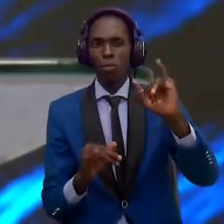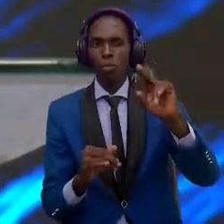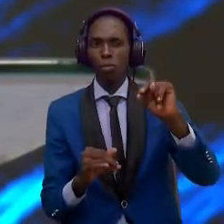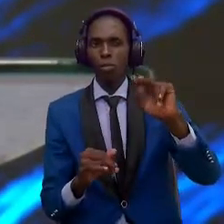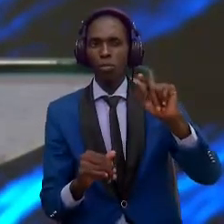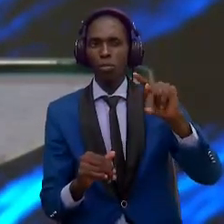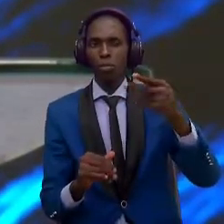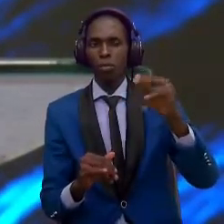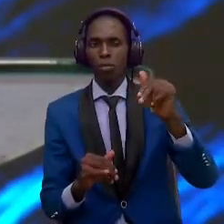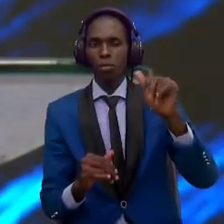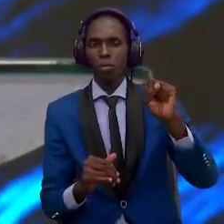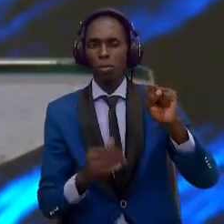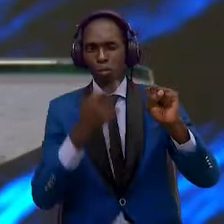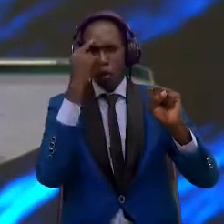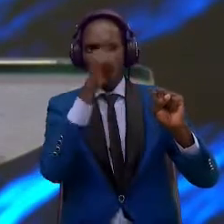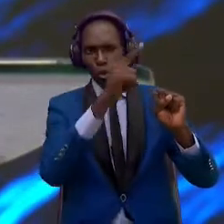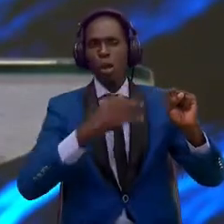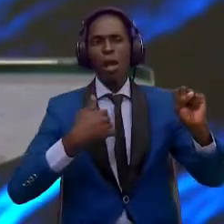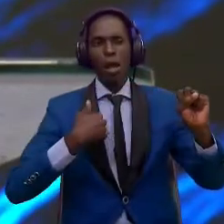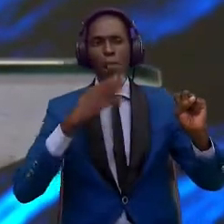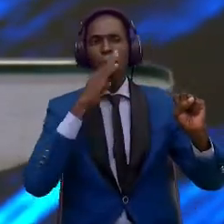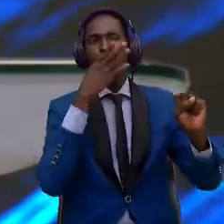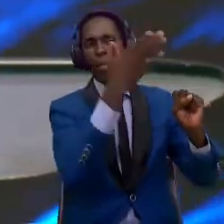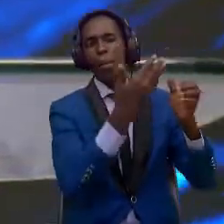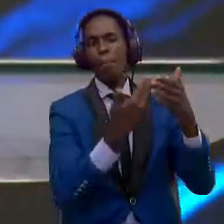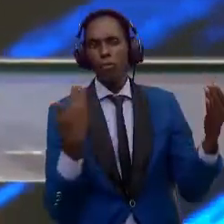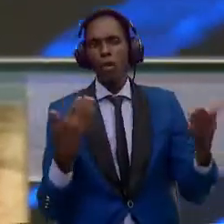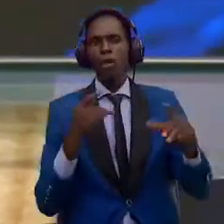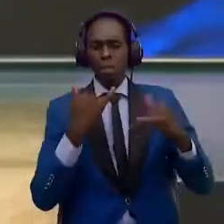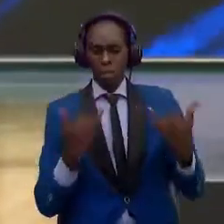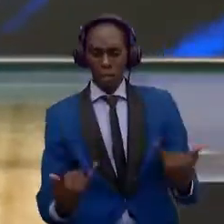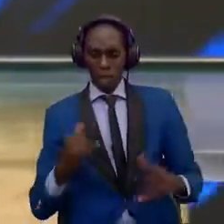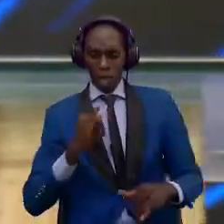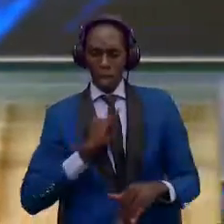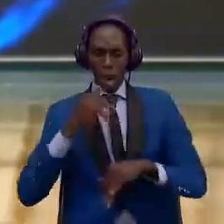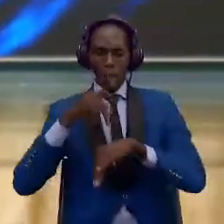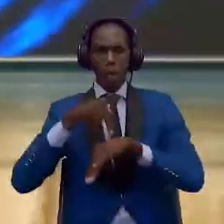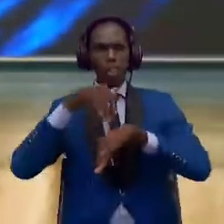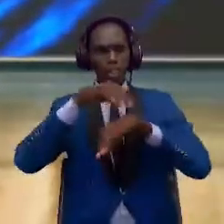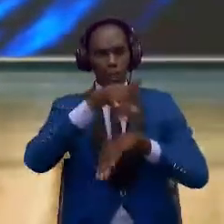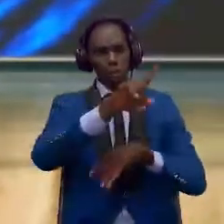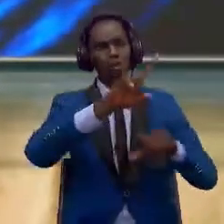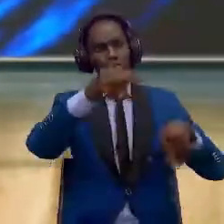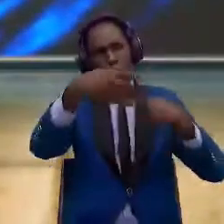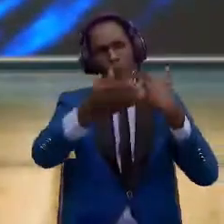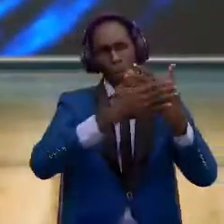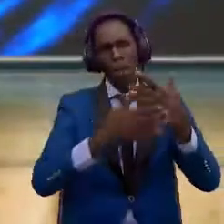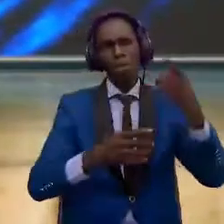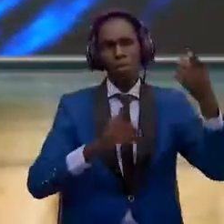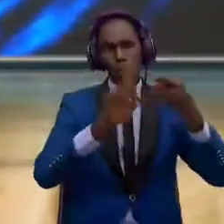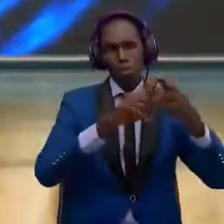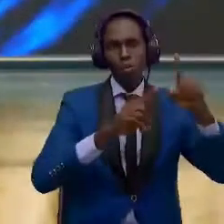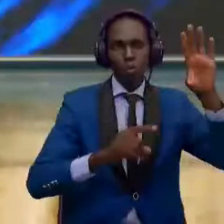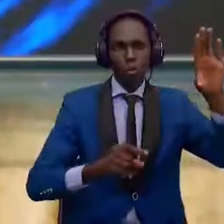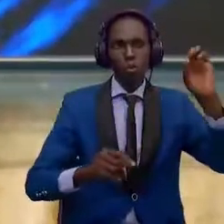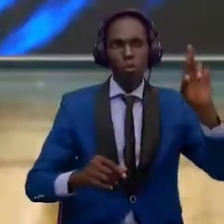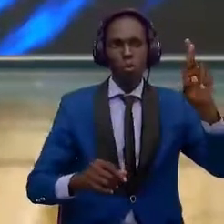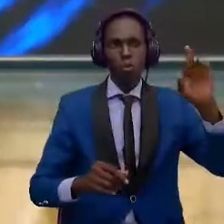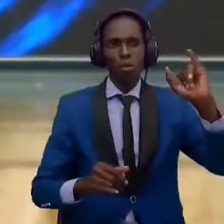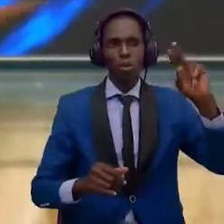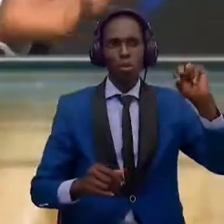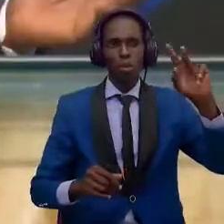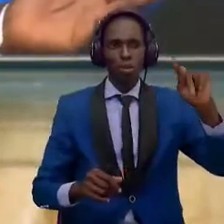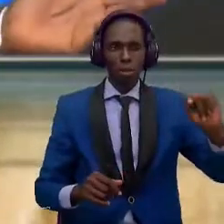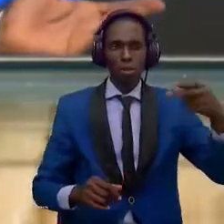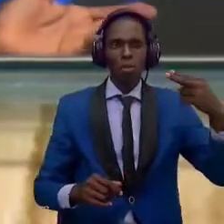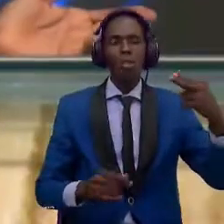of the Apostles, chapter 19, verse 1. And I want you to go back there now and strengthen them. Go back there and preach to